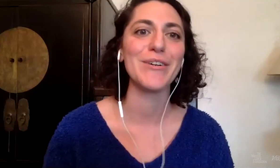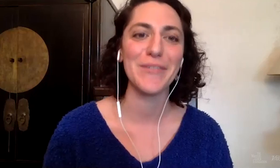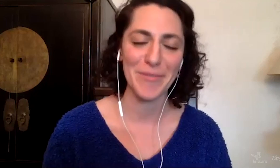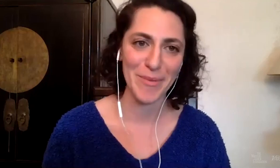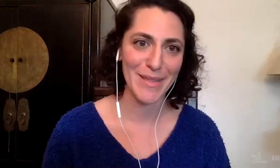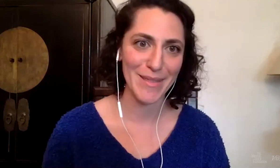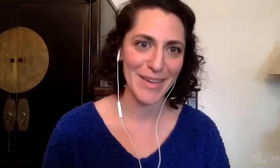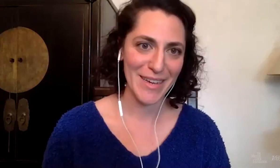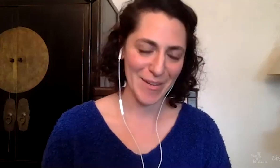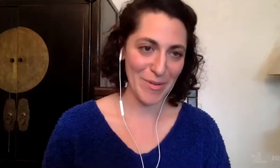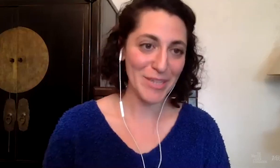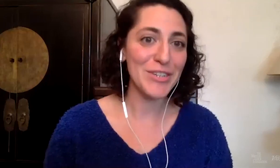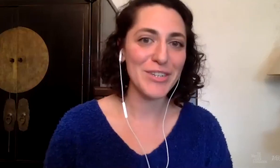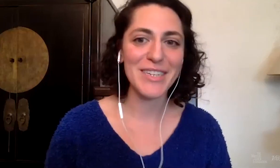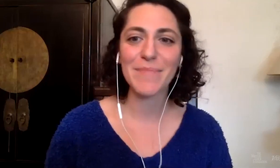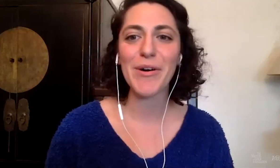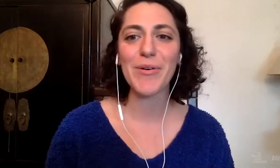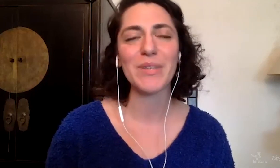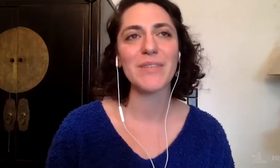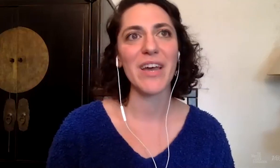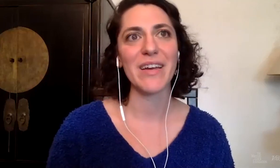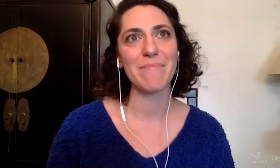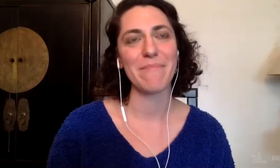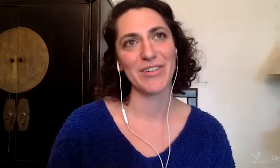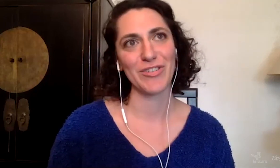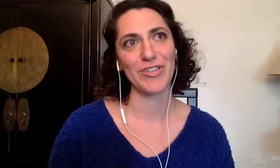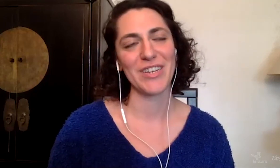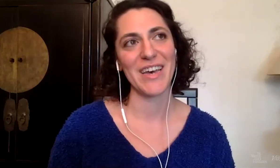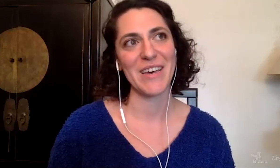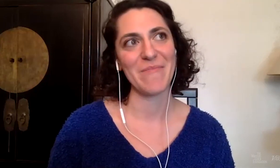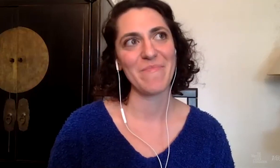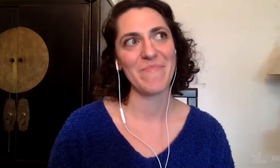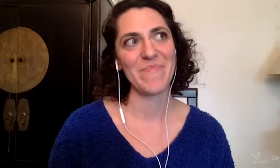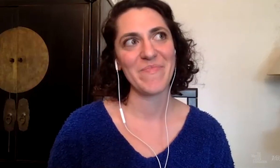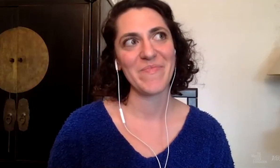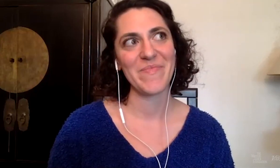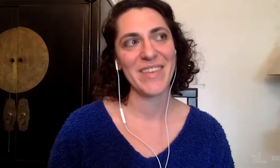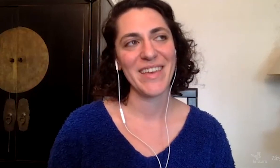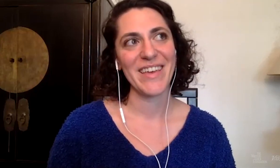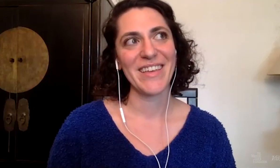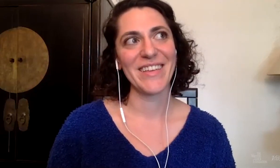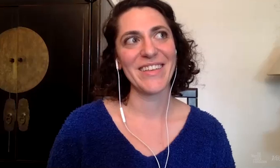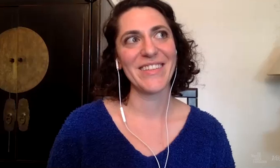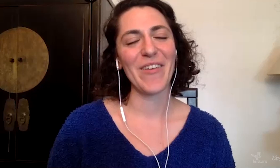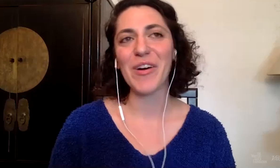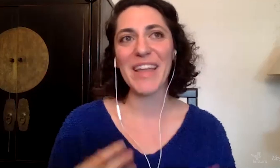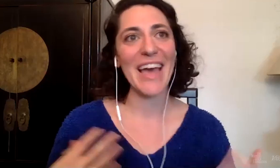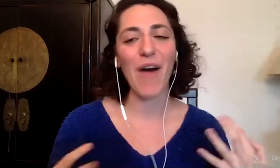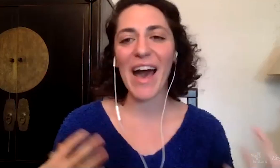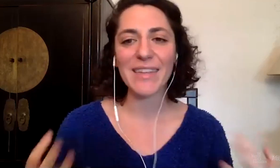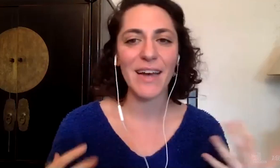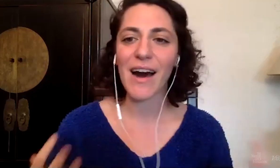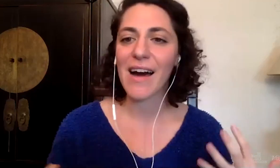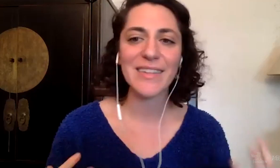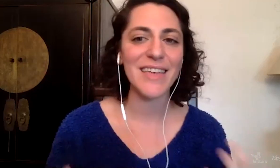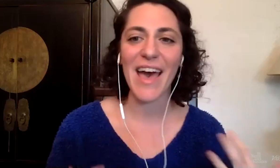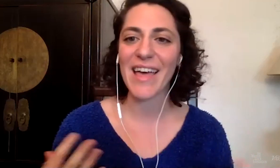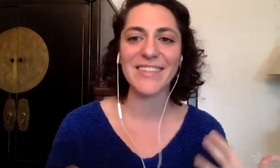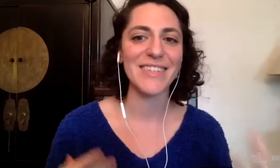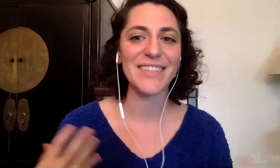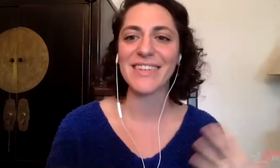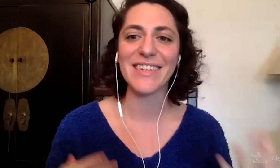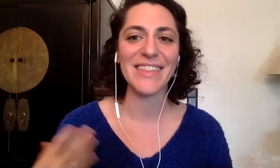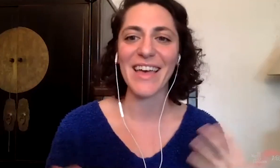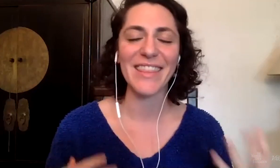banter with which she spoke was very much, um, it felt like how I talked.